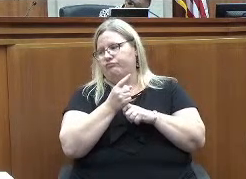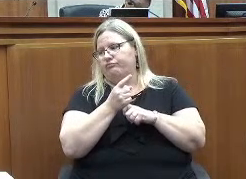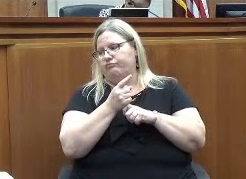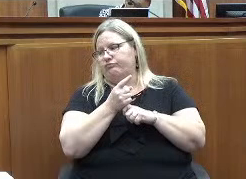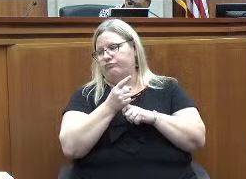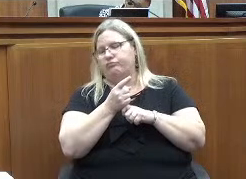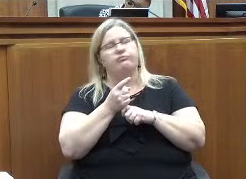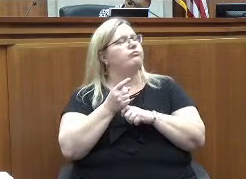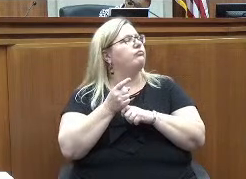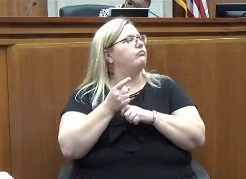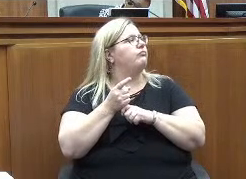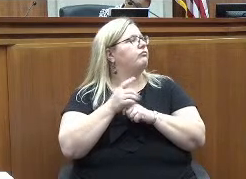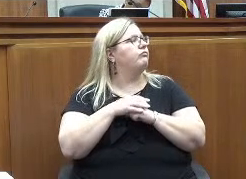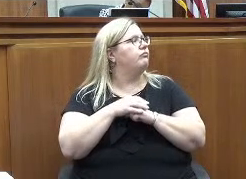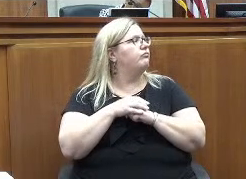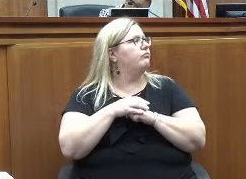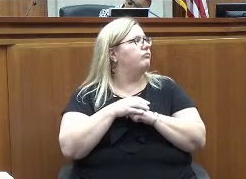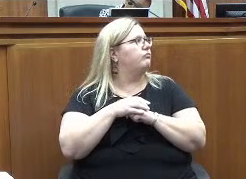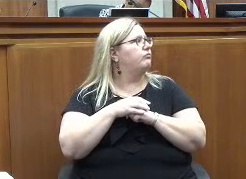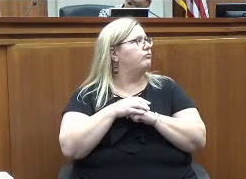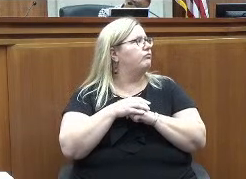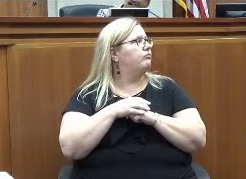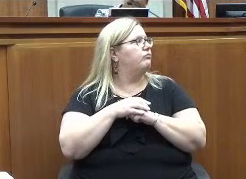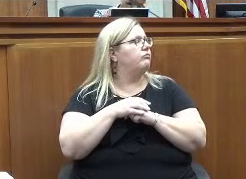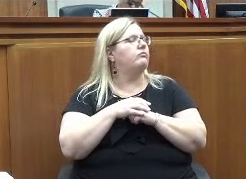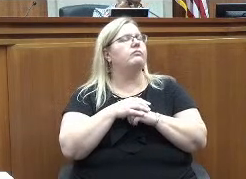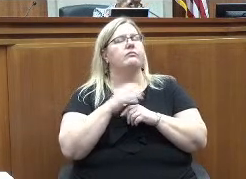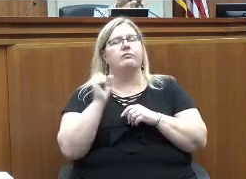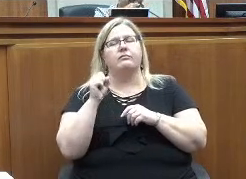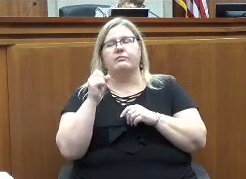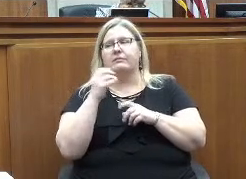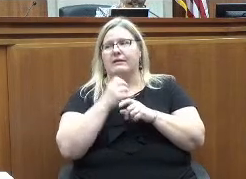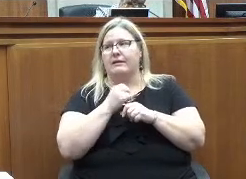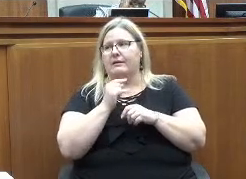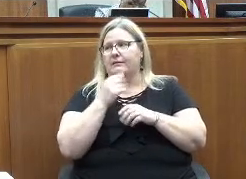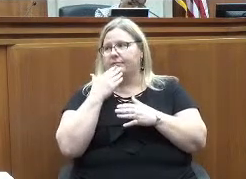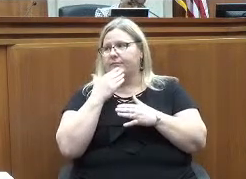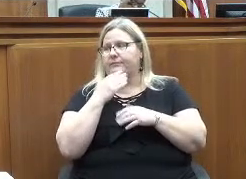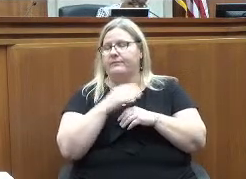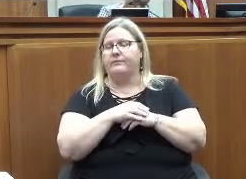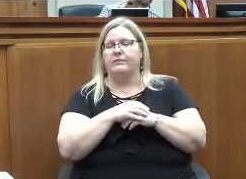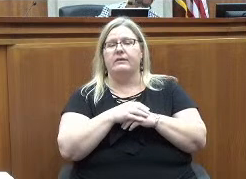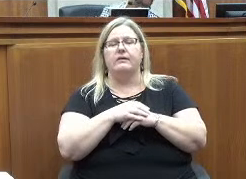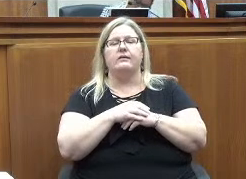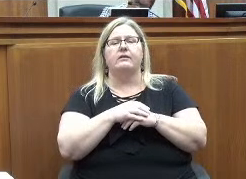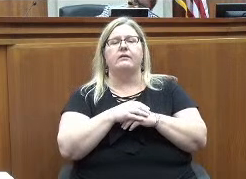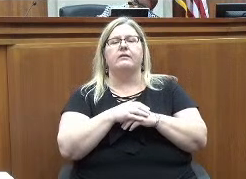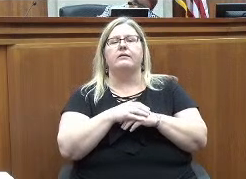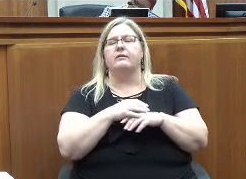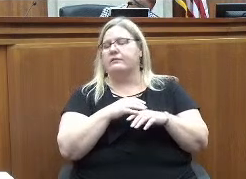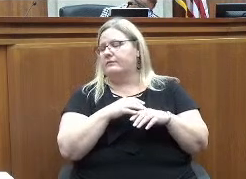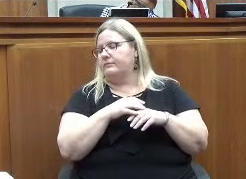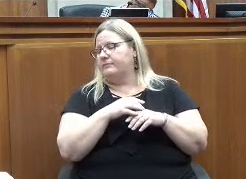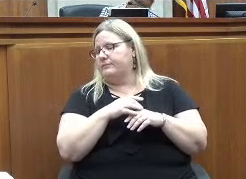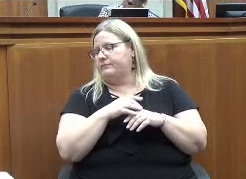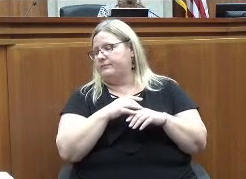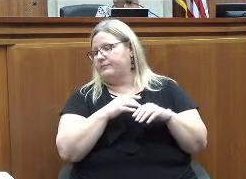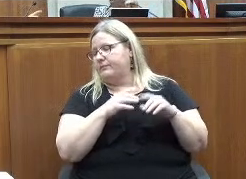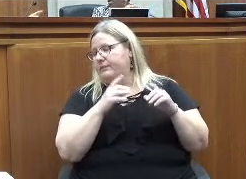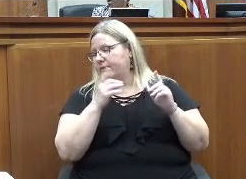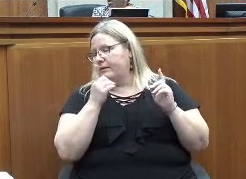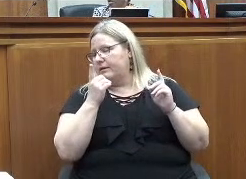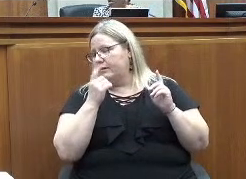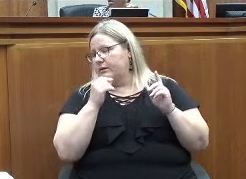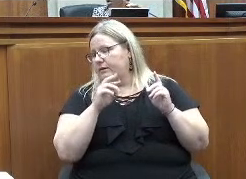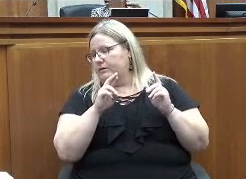Yeah, I'm sorry. That's the first. Got it, thank you for Yes, that. don't be- Thank you for that. Okay, roll call vote. Dr. Volpe?